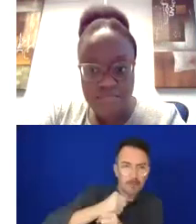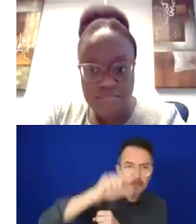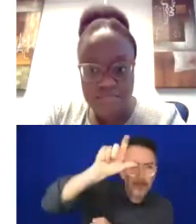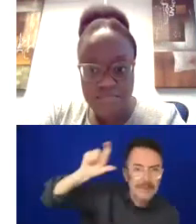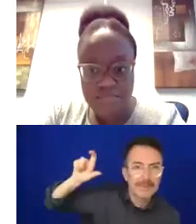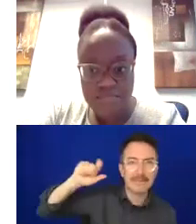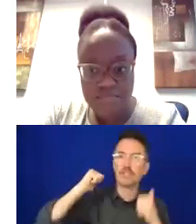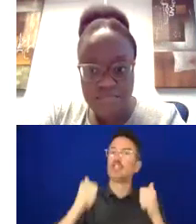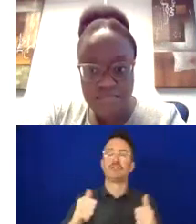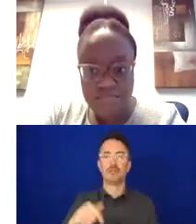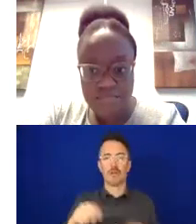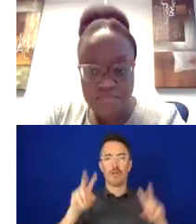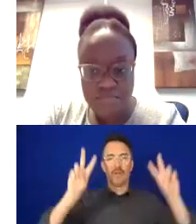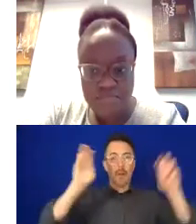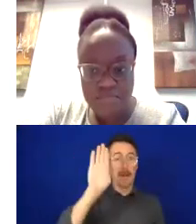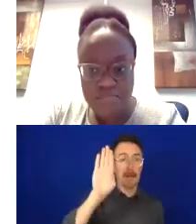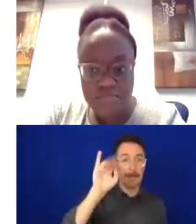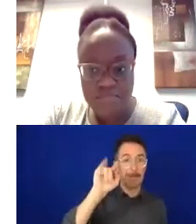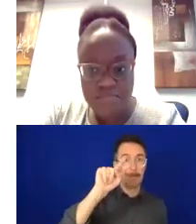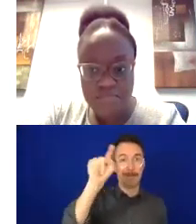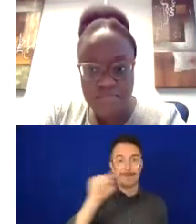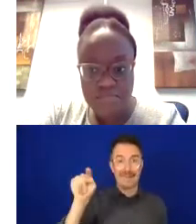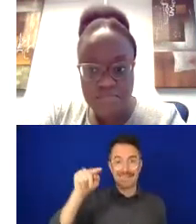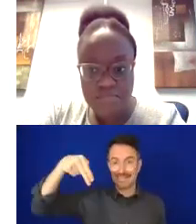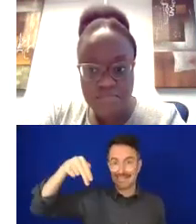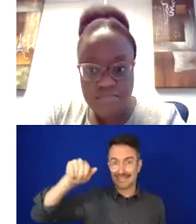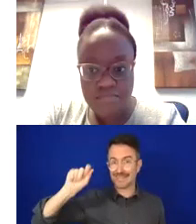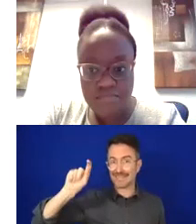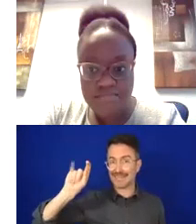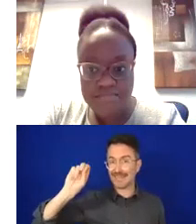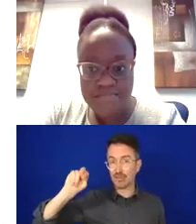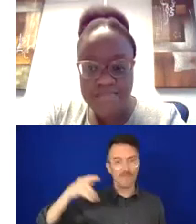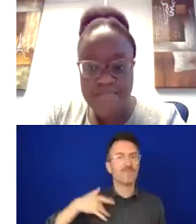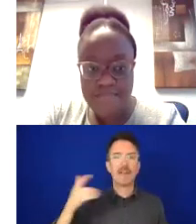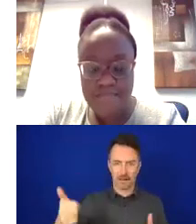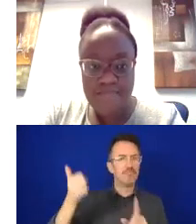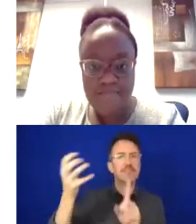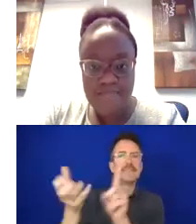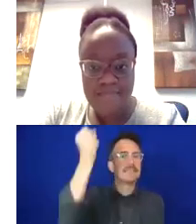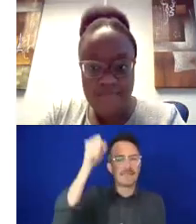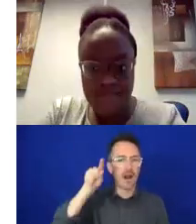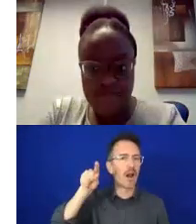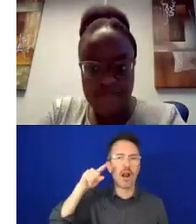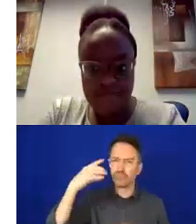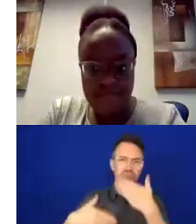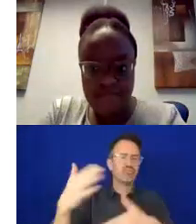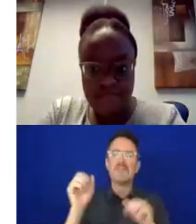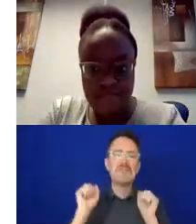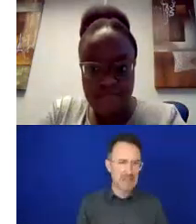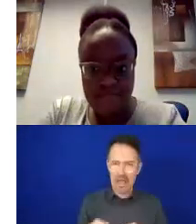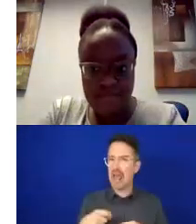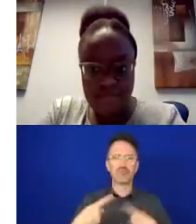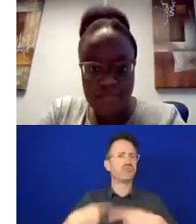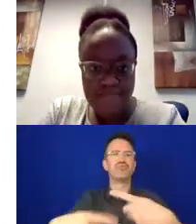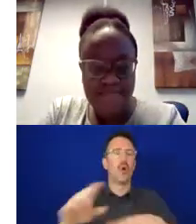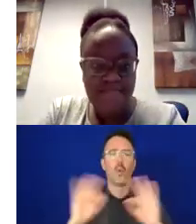successful example of how a social enterprise can be sustainable, profitable, and also help solve